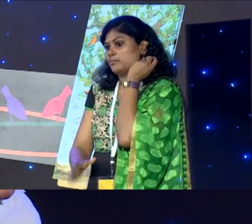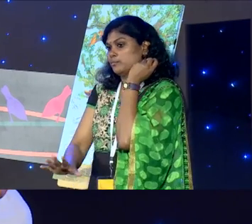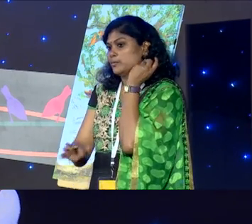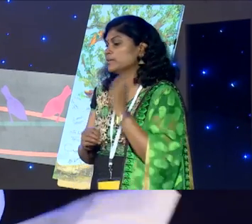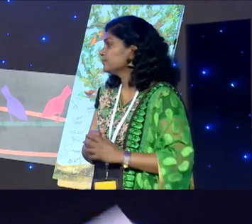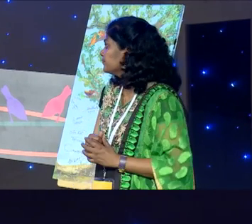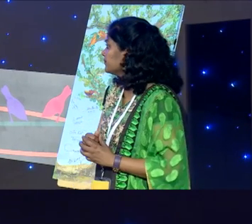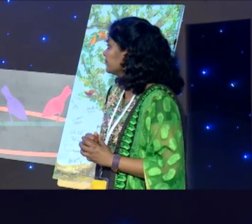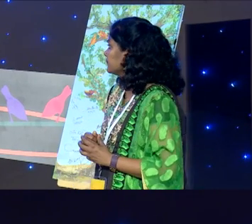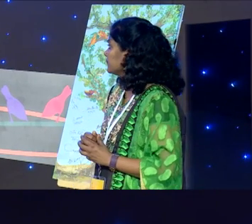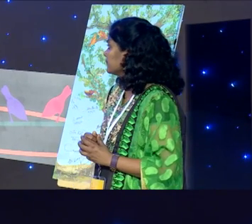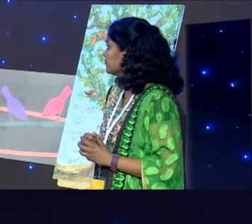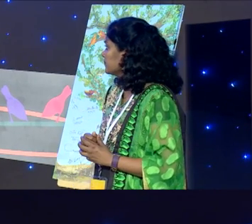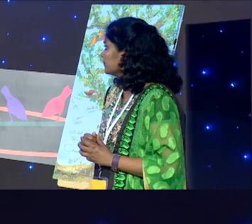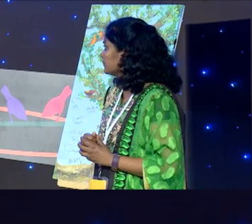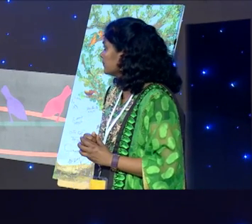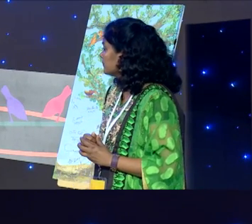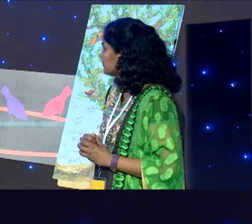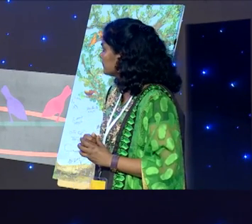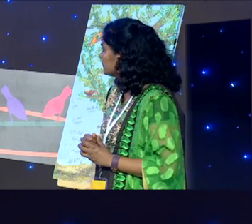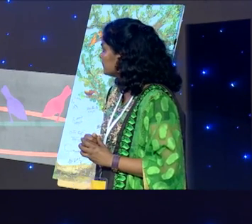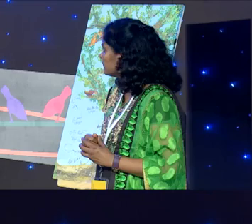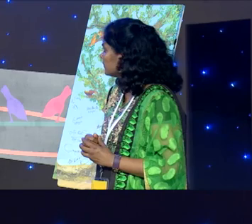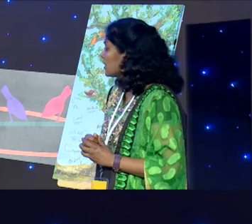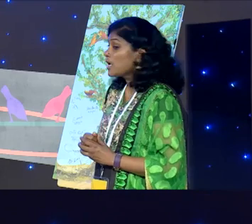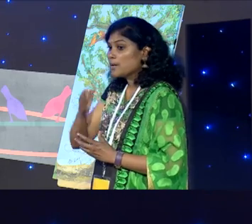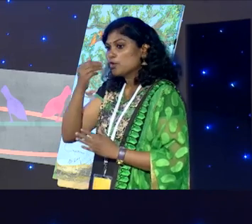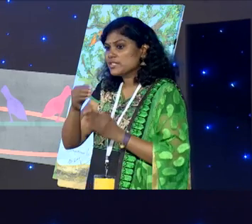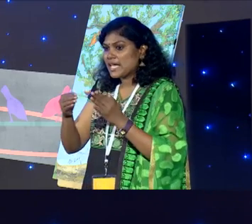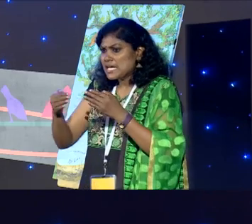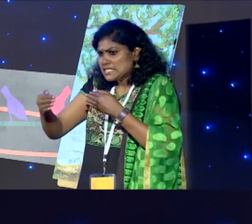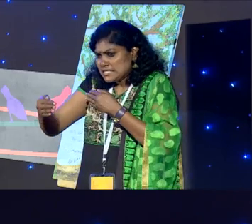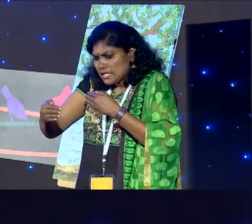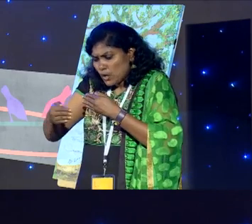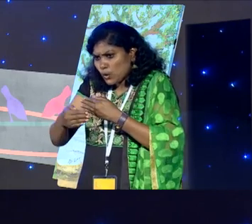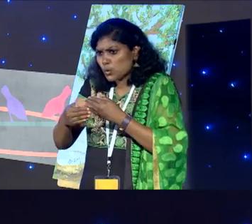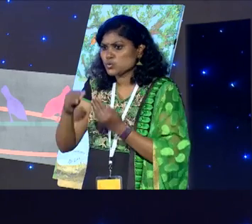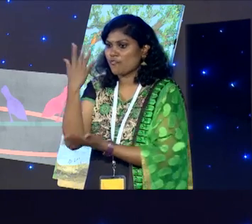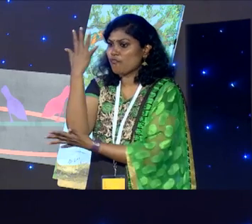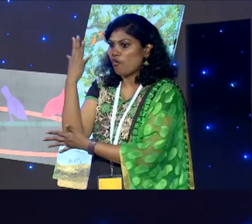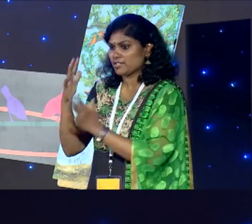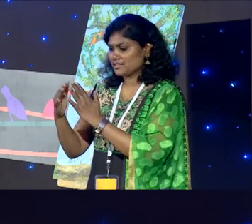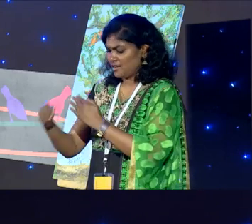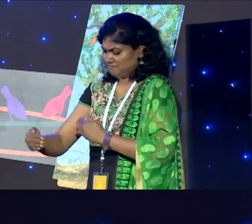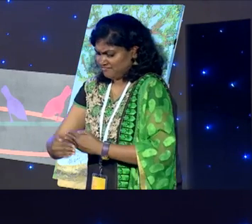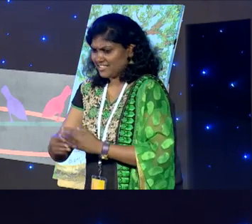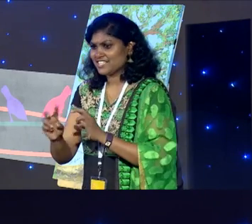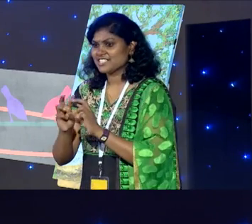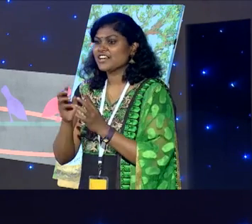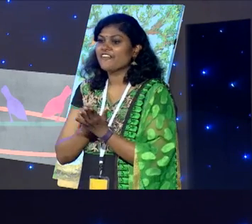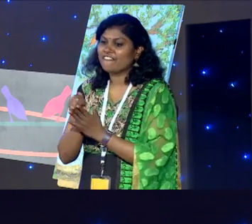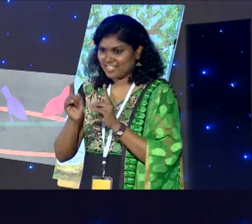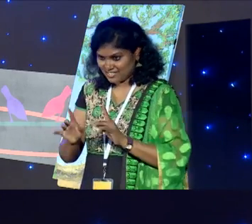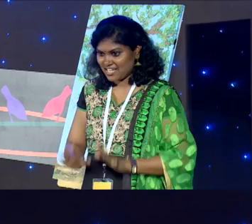they live just touching the jungle. And their main income is agriculture. But the